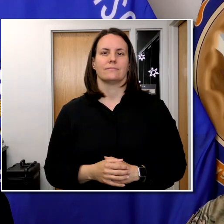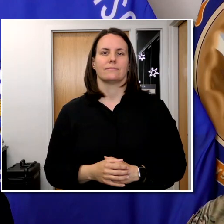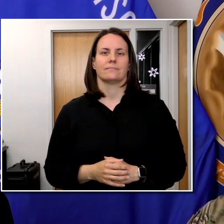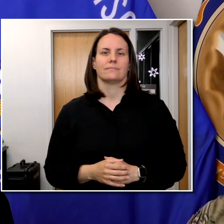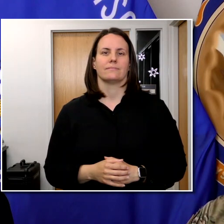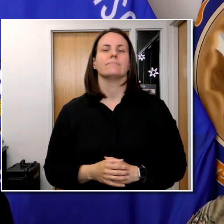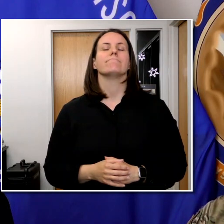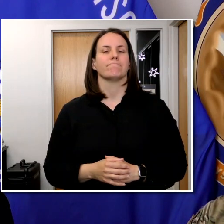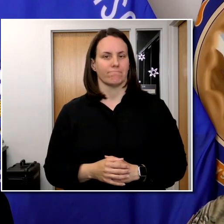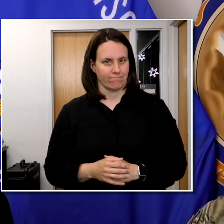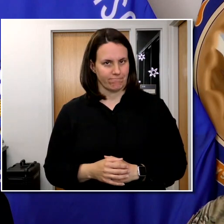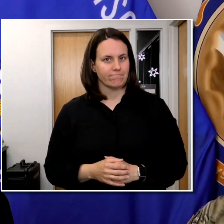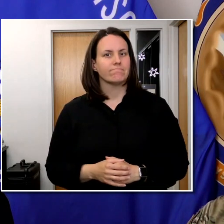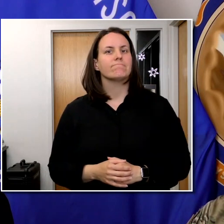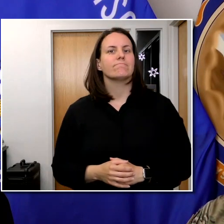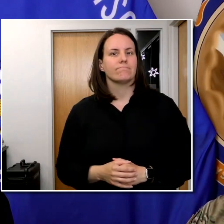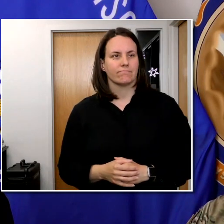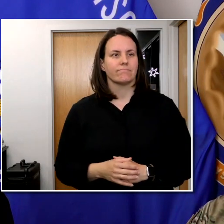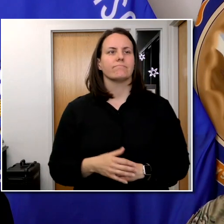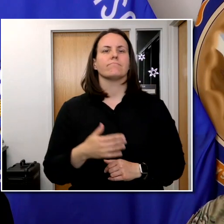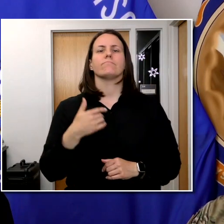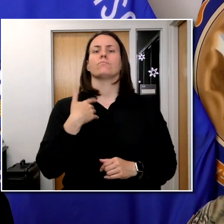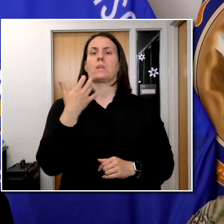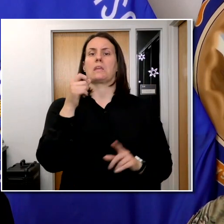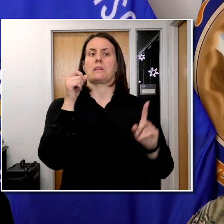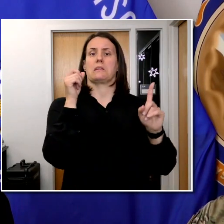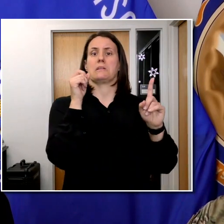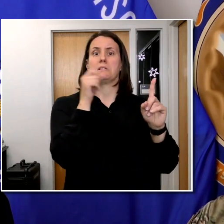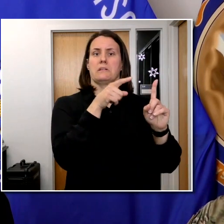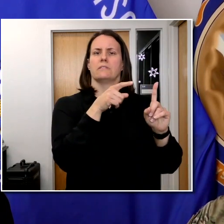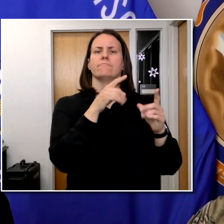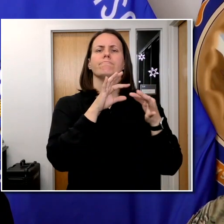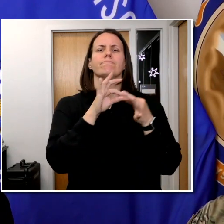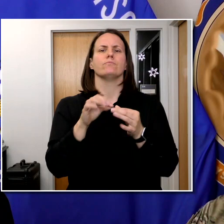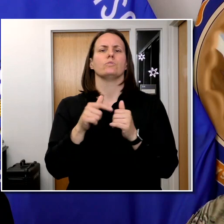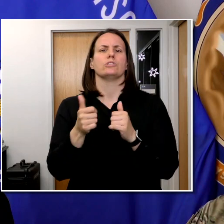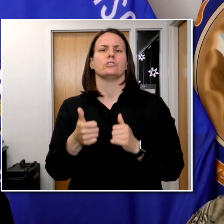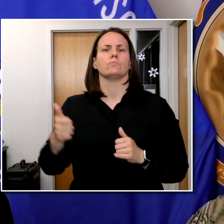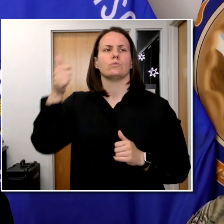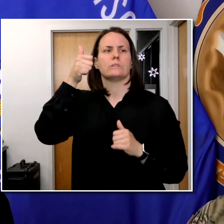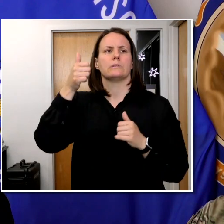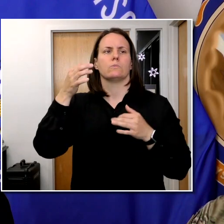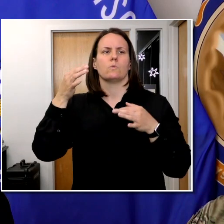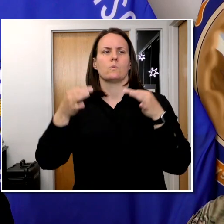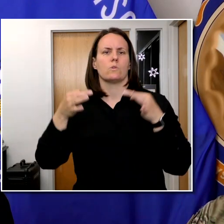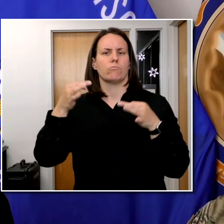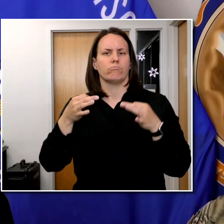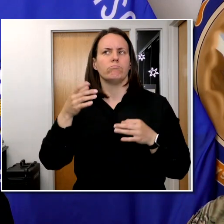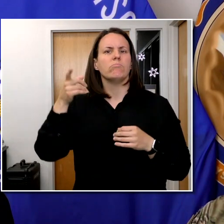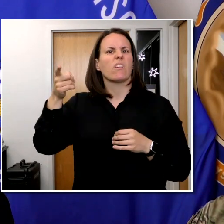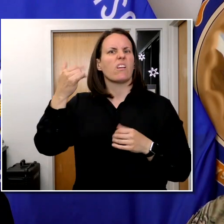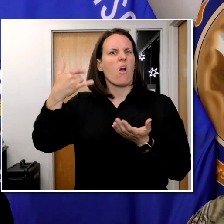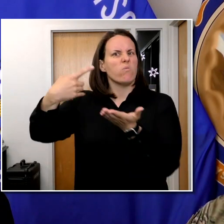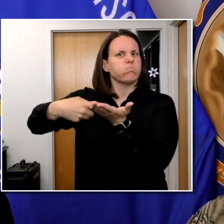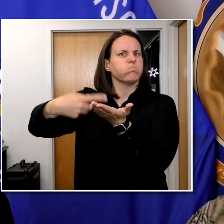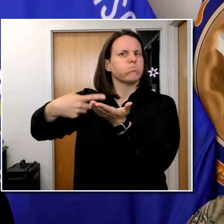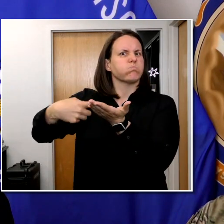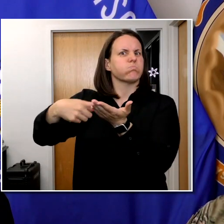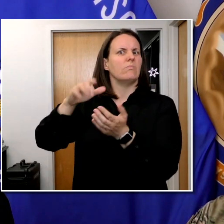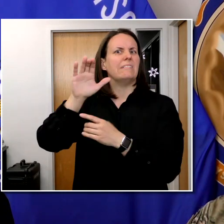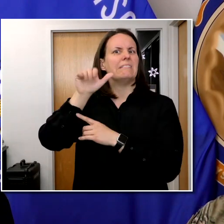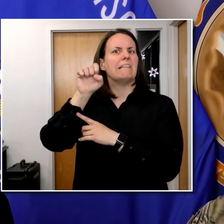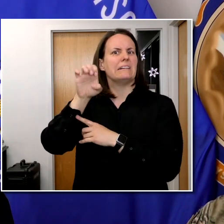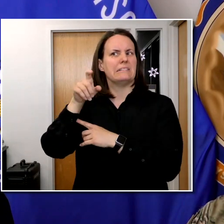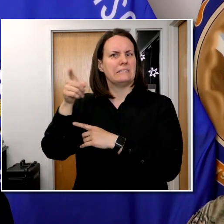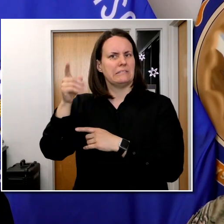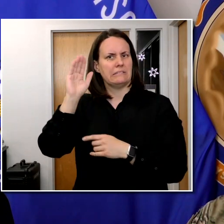I had a question. The Supreme Court earlier this morning heard arguments in the case attempting to block the current order. Has